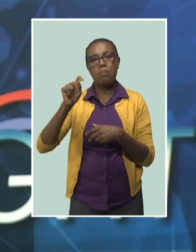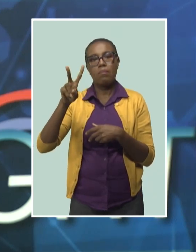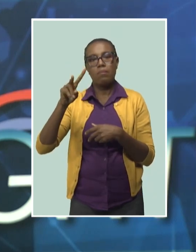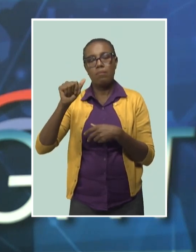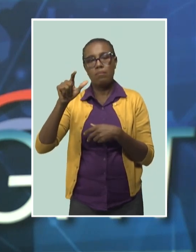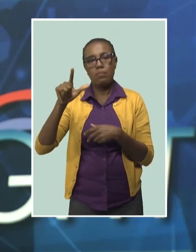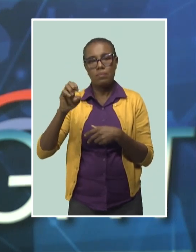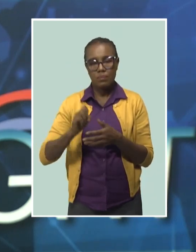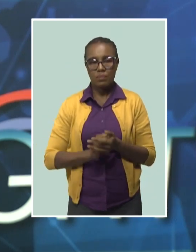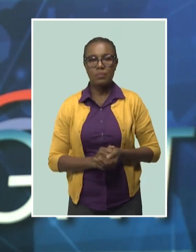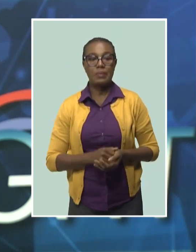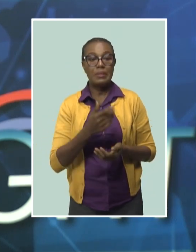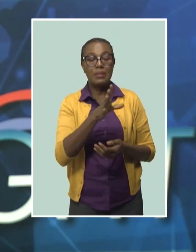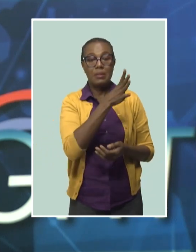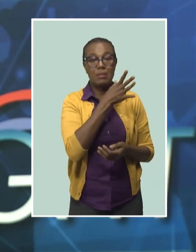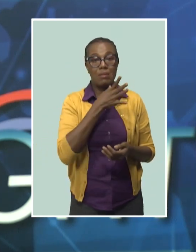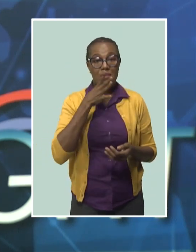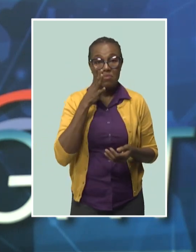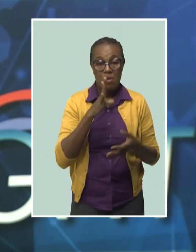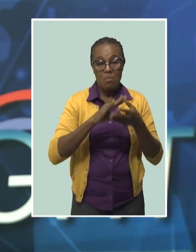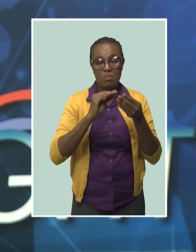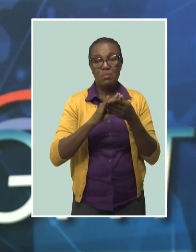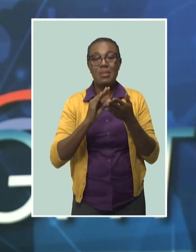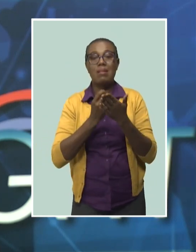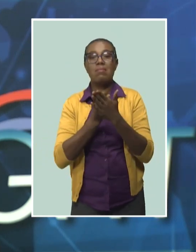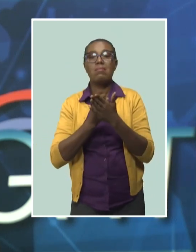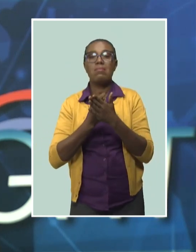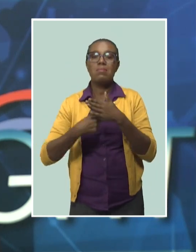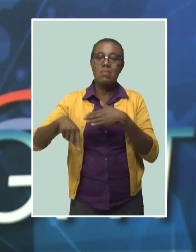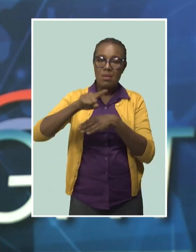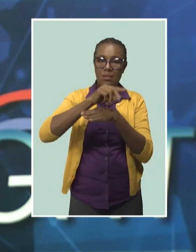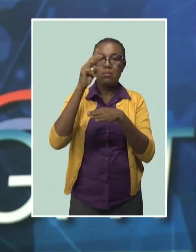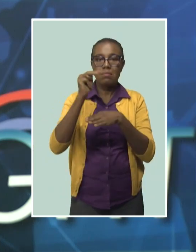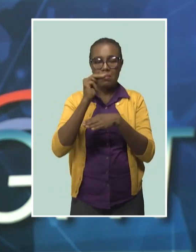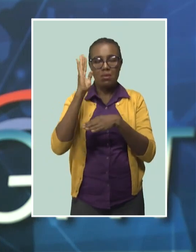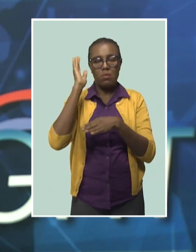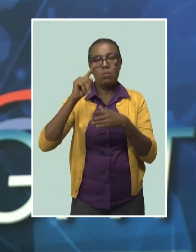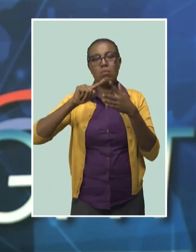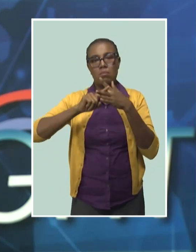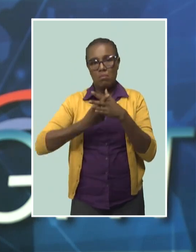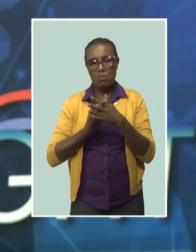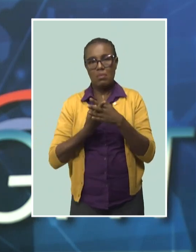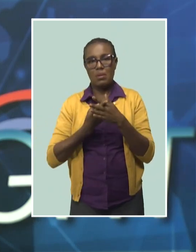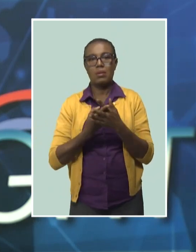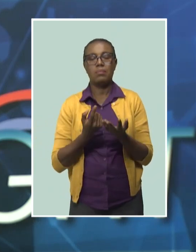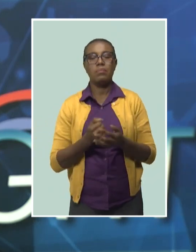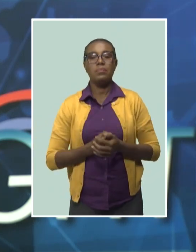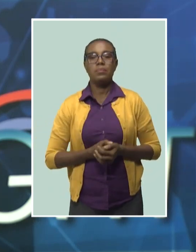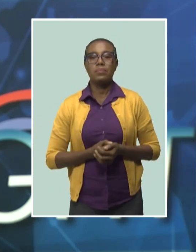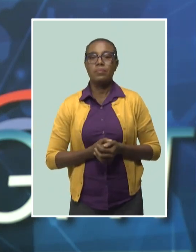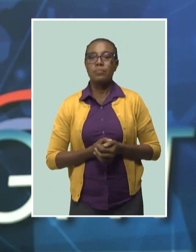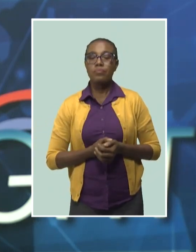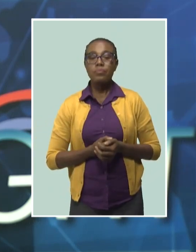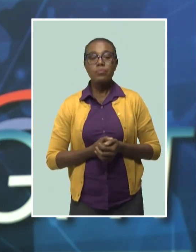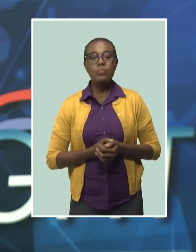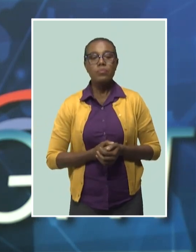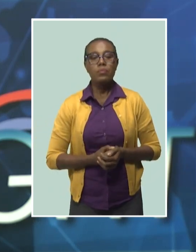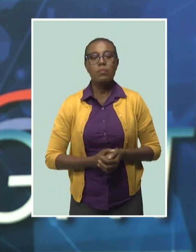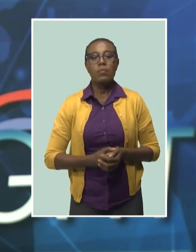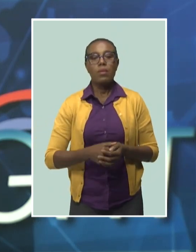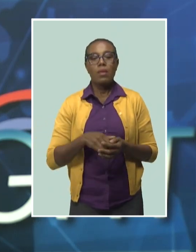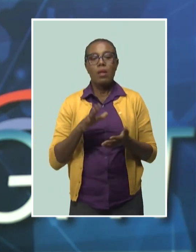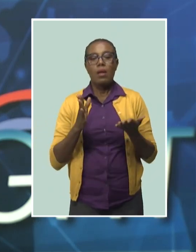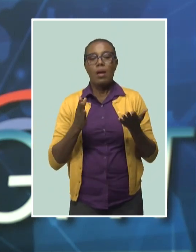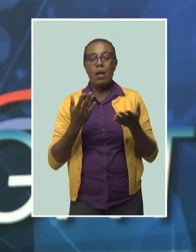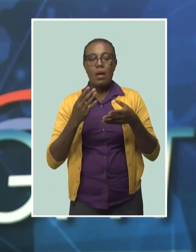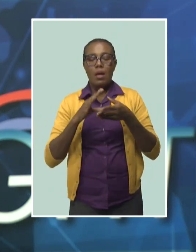will not start until next Monday. The Caribbean Institute for Meteorology and Hydrology has joined forces with a group